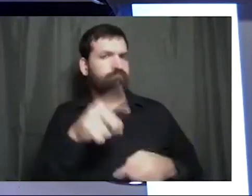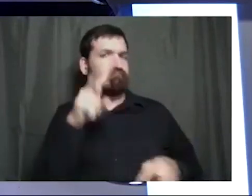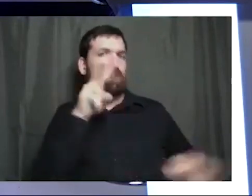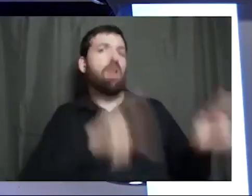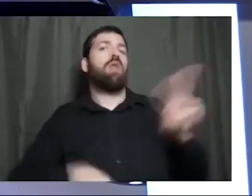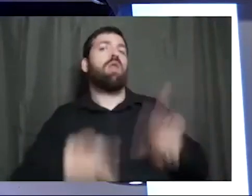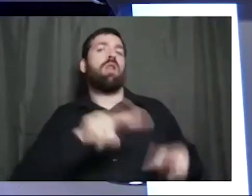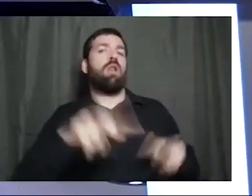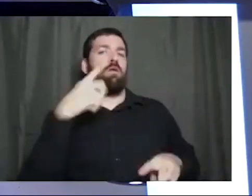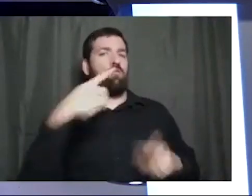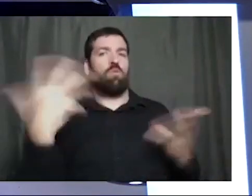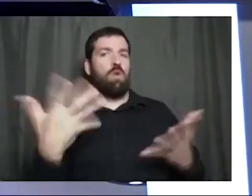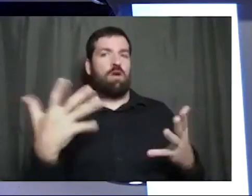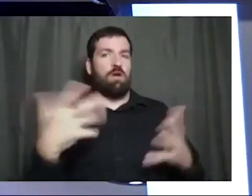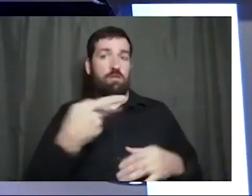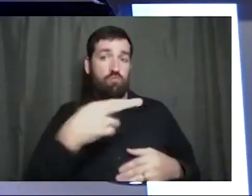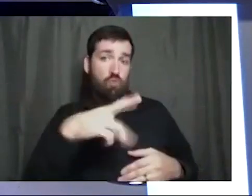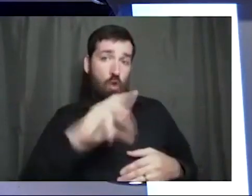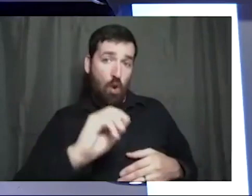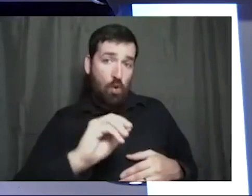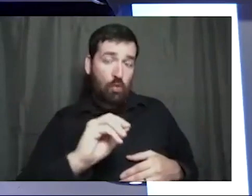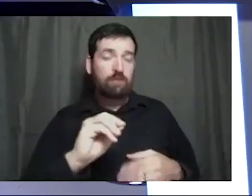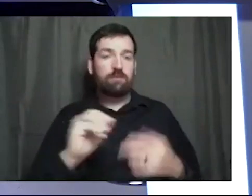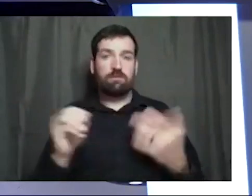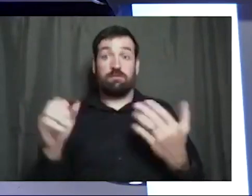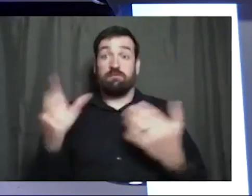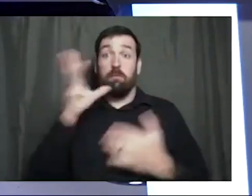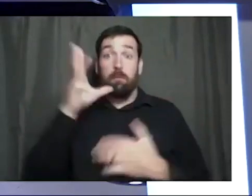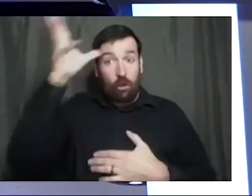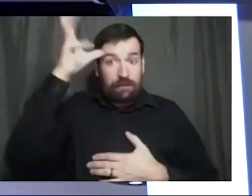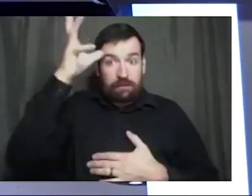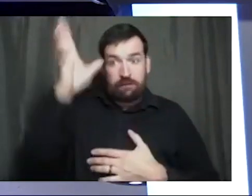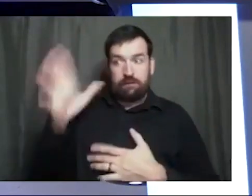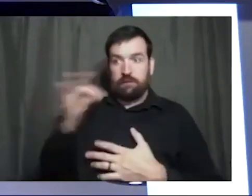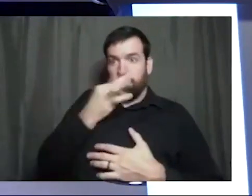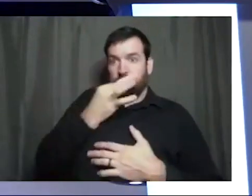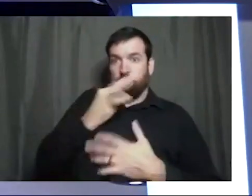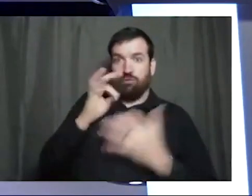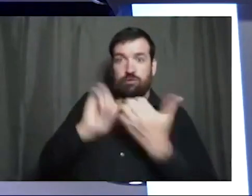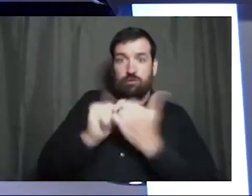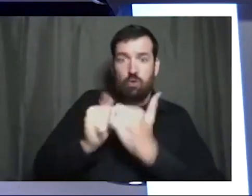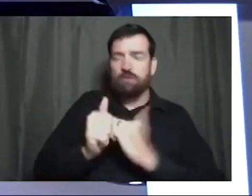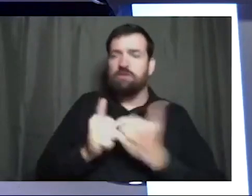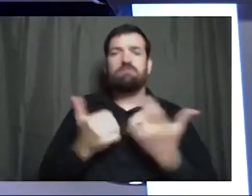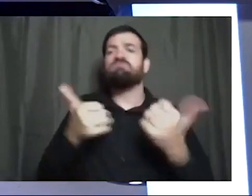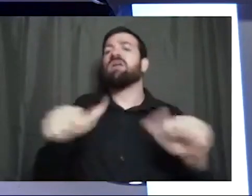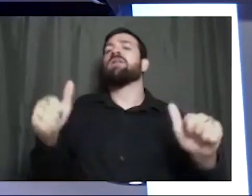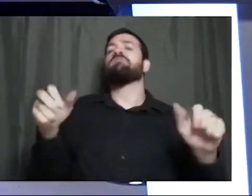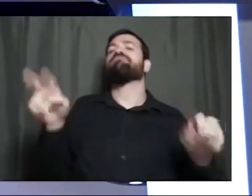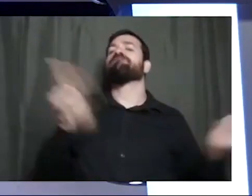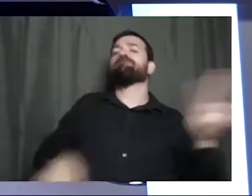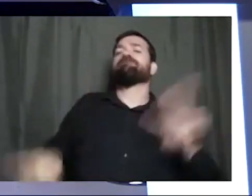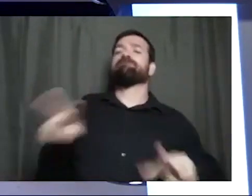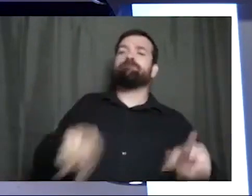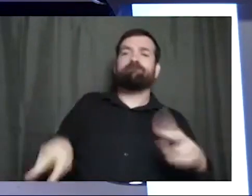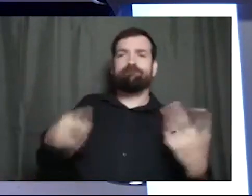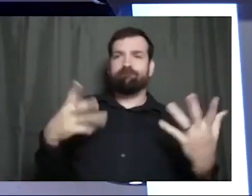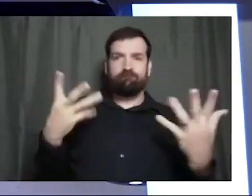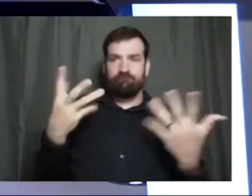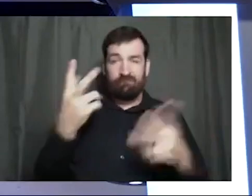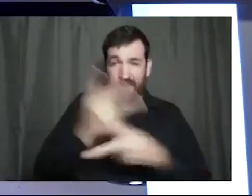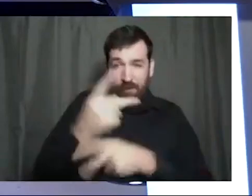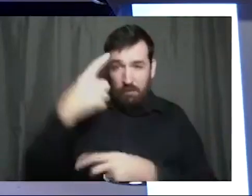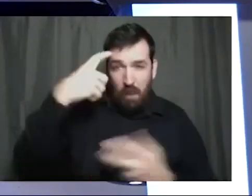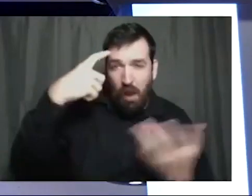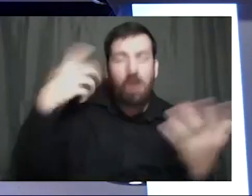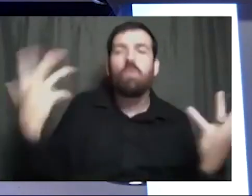maybe parents might have a takeaway as they're getting their kids back on the field. Anything that they should be looking for, keeping in mind? What can your insight